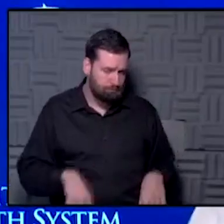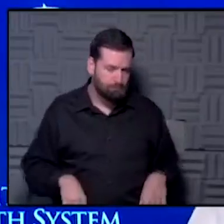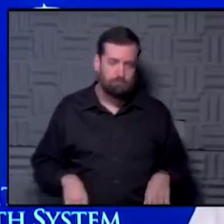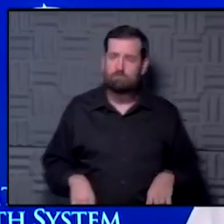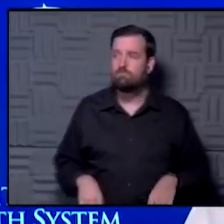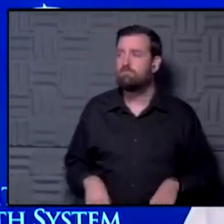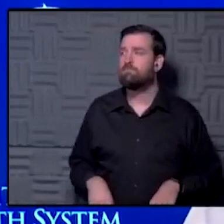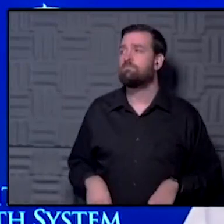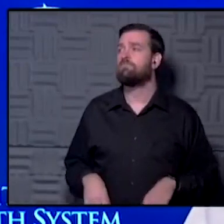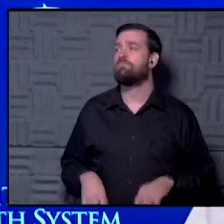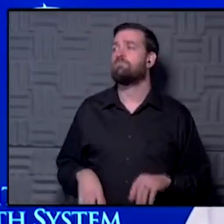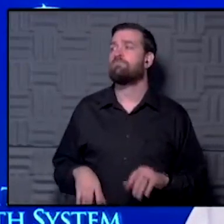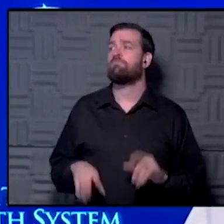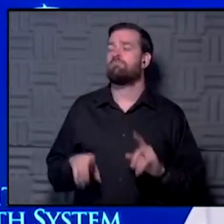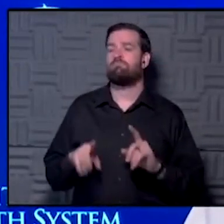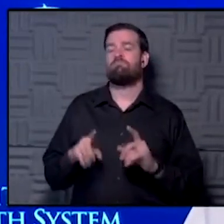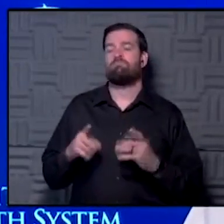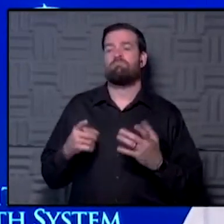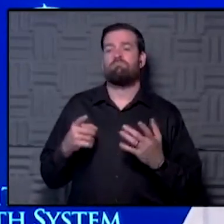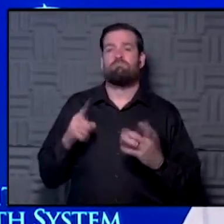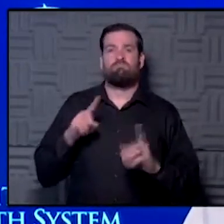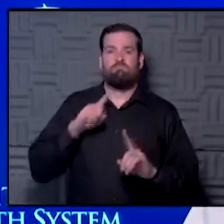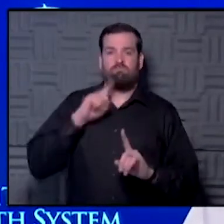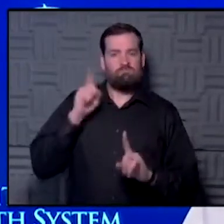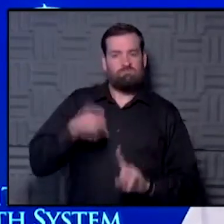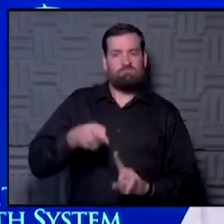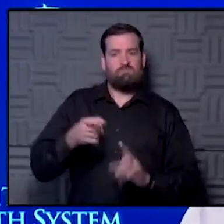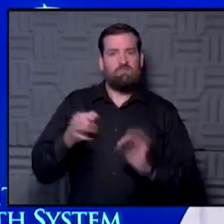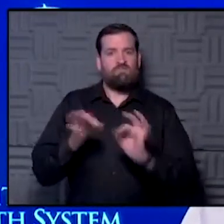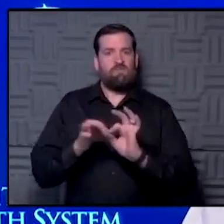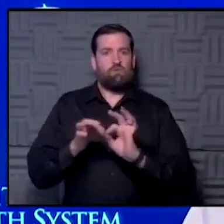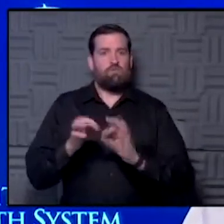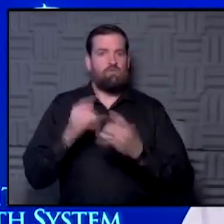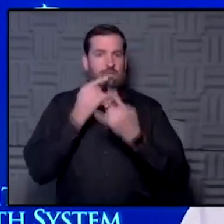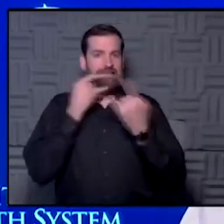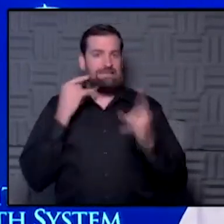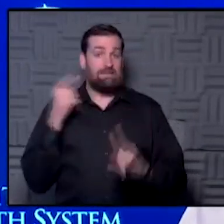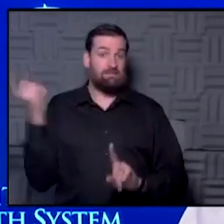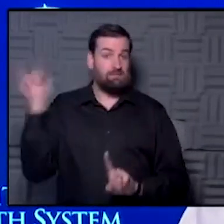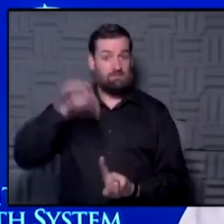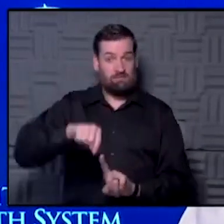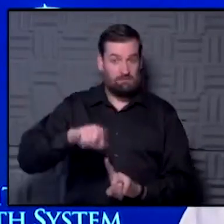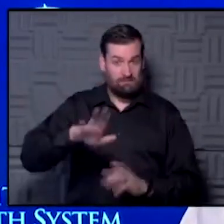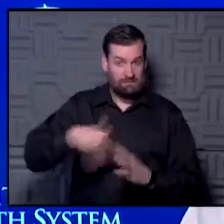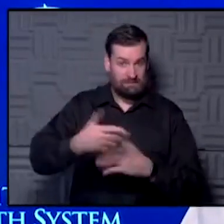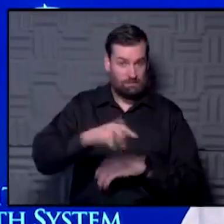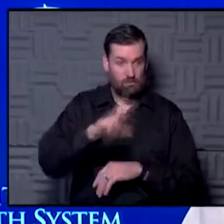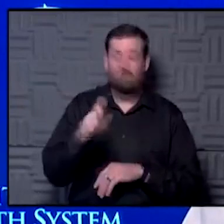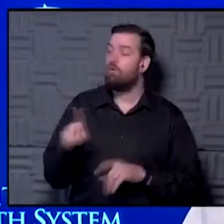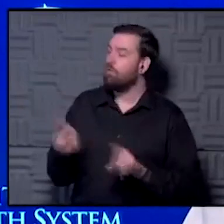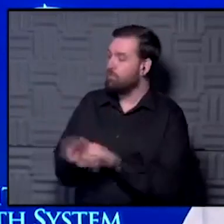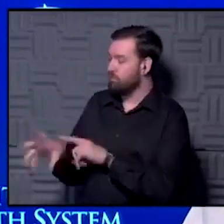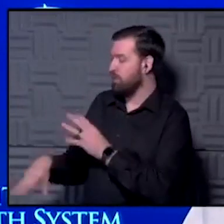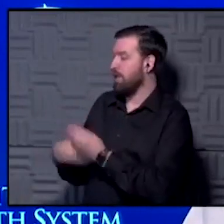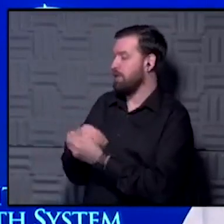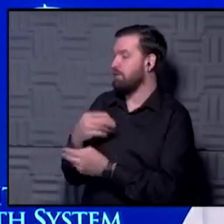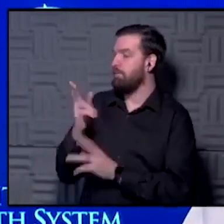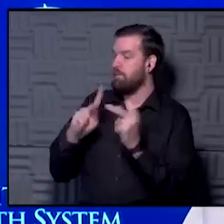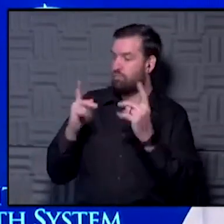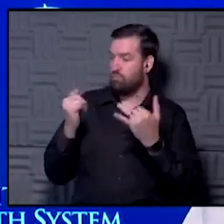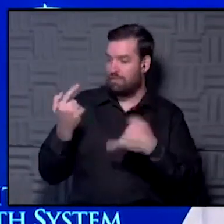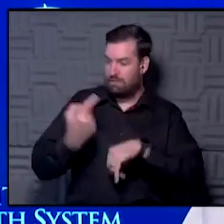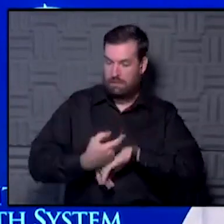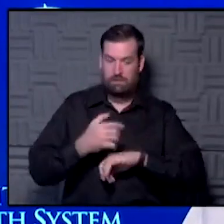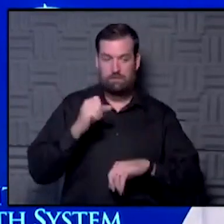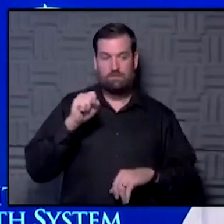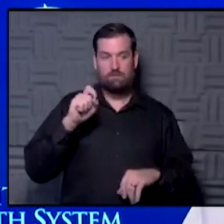it also moves to this the value of masking, which is kind of what the next question's around. Right, Jill. and to add to that, we have people today like